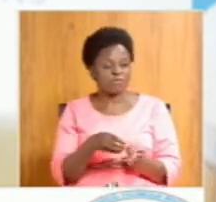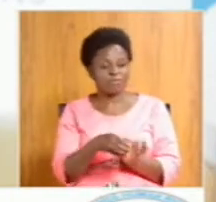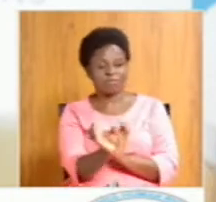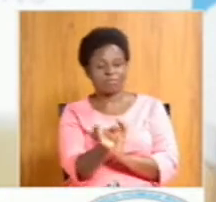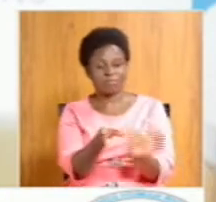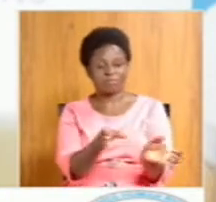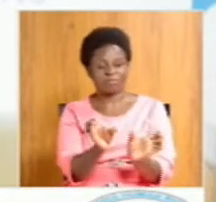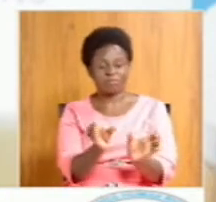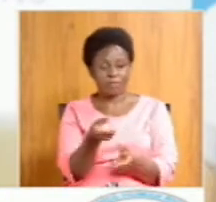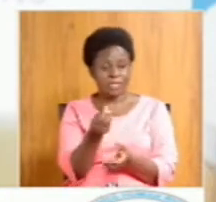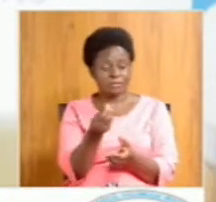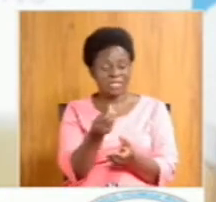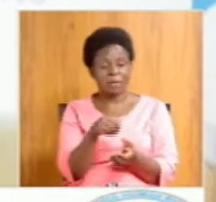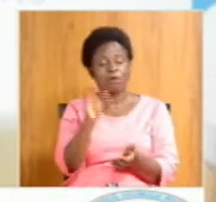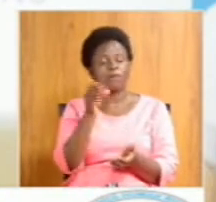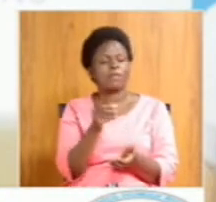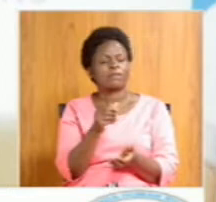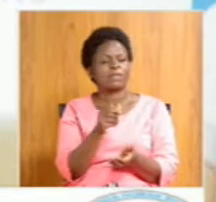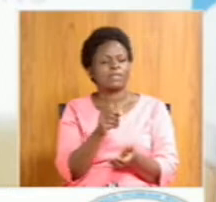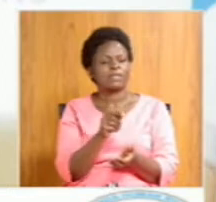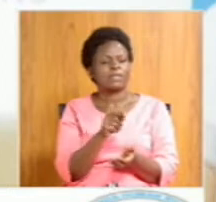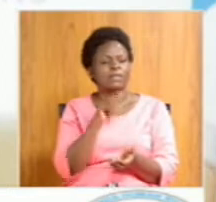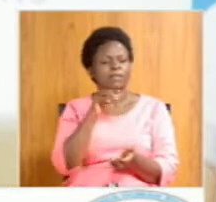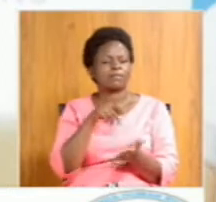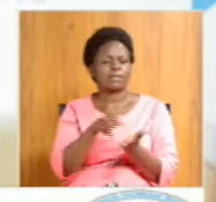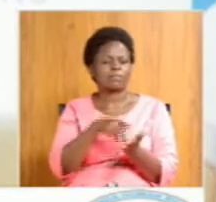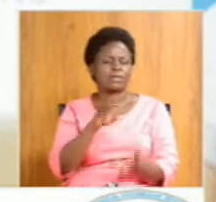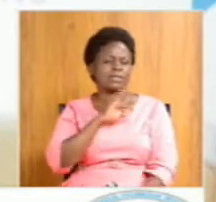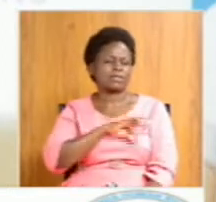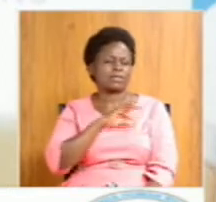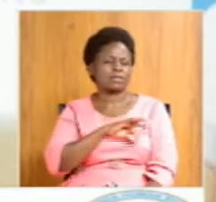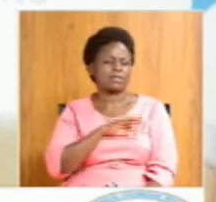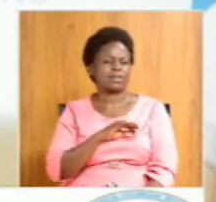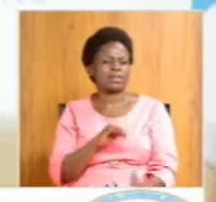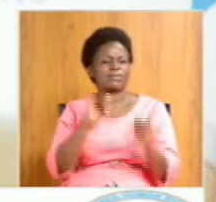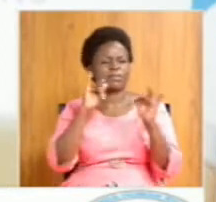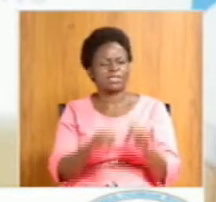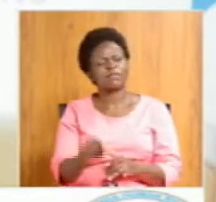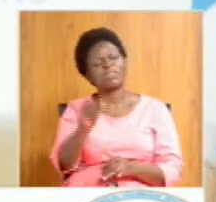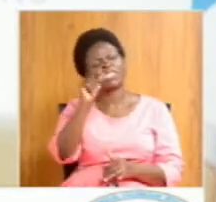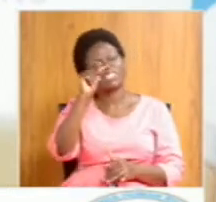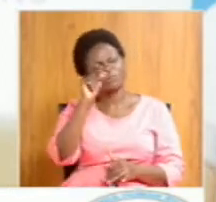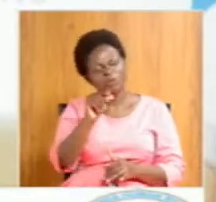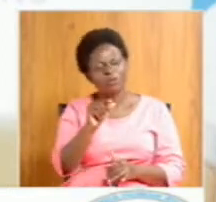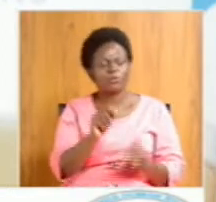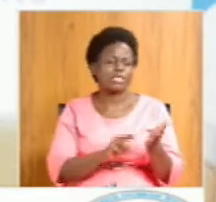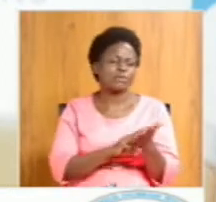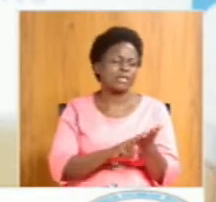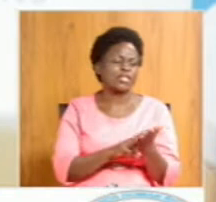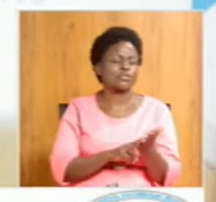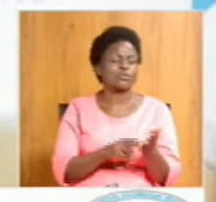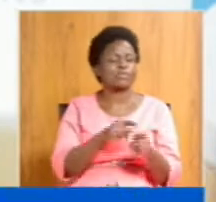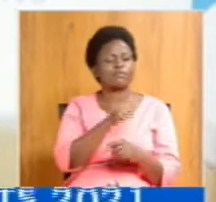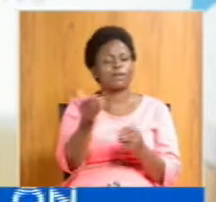this money, most of that money goes to the salaries. And we remain with a little that we can use for